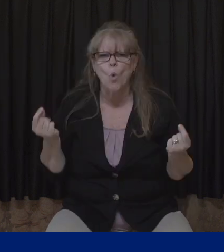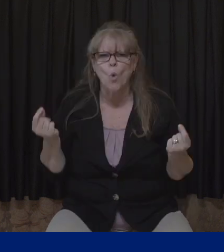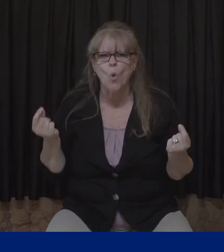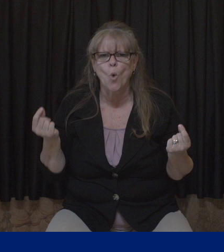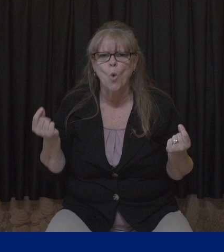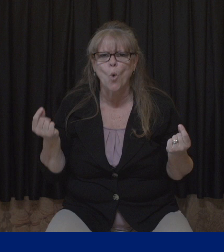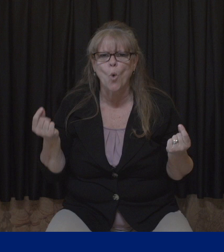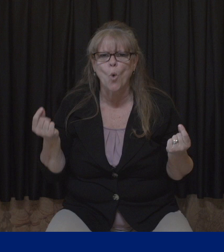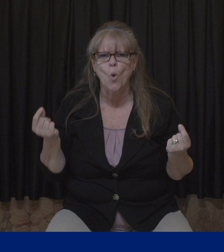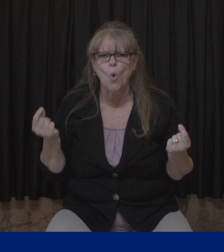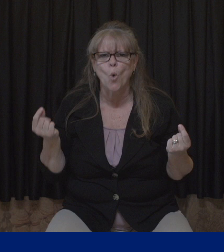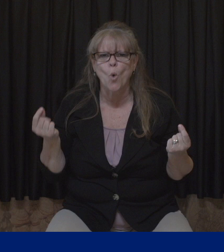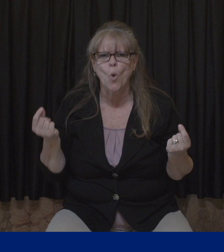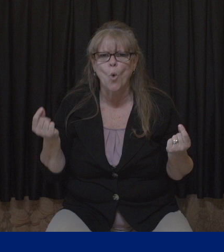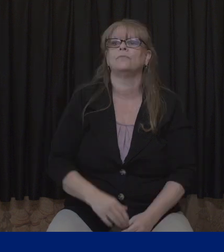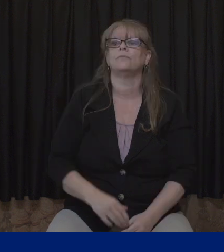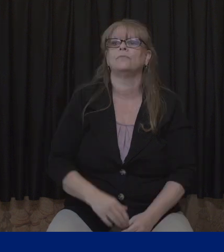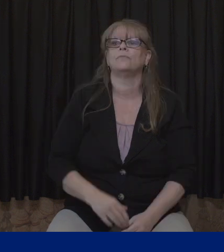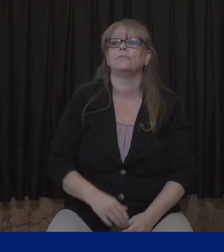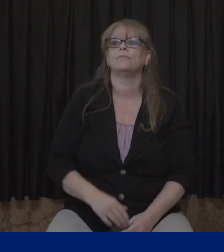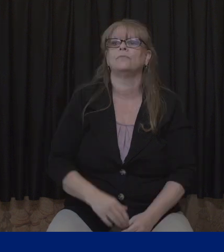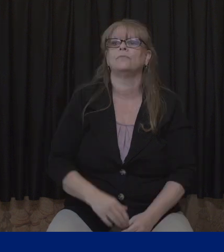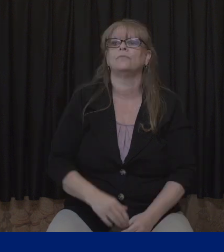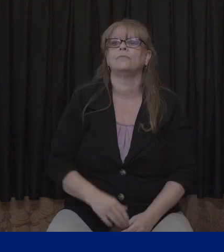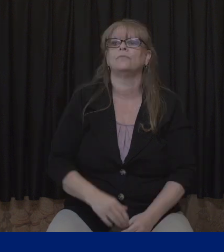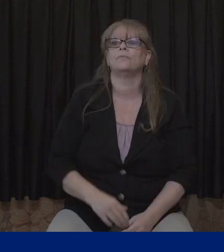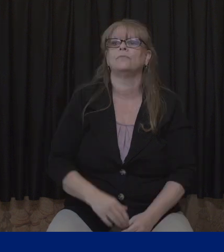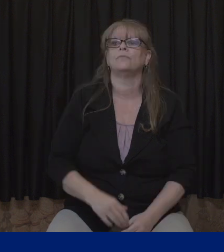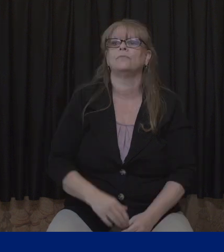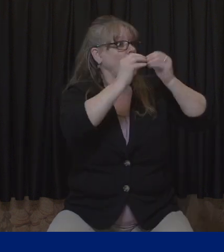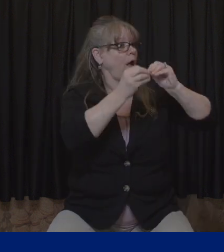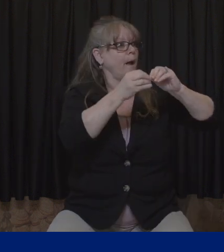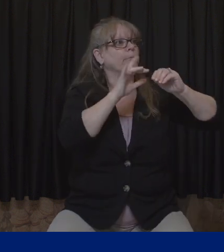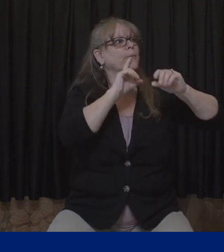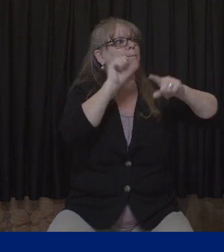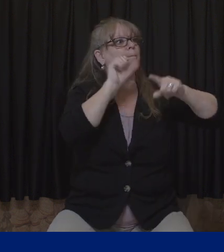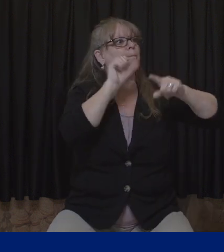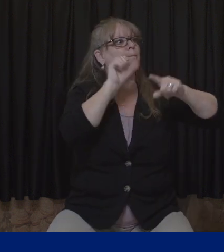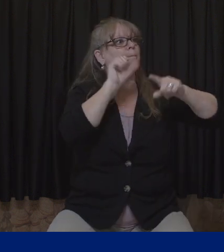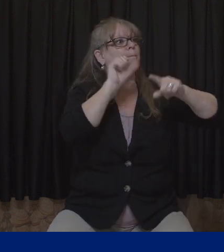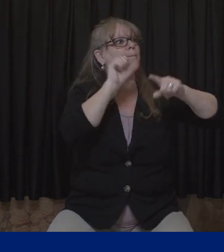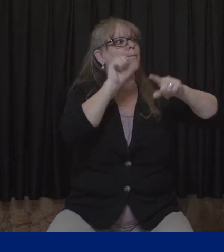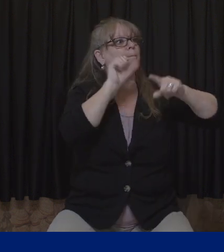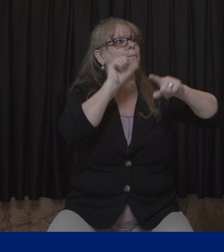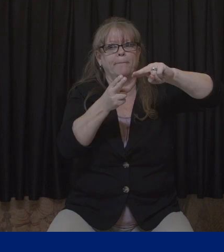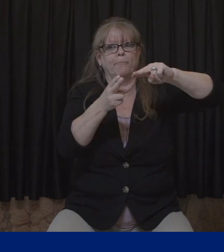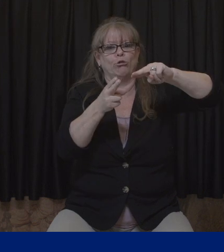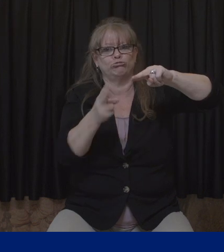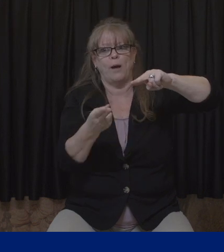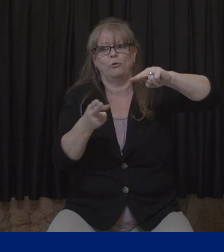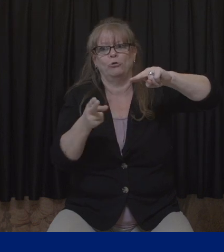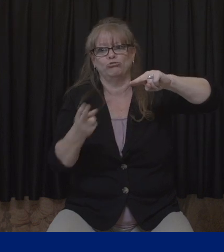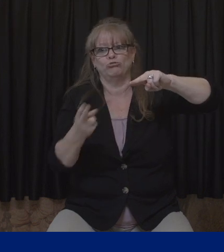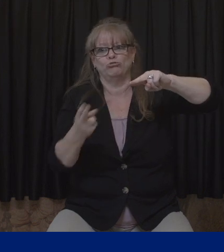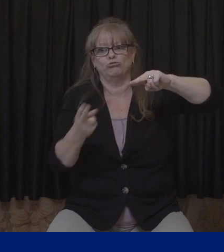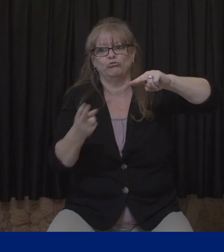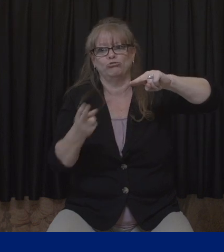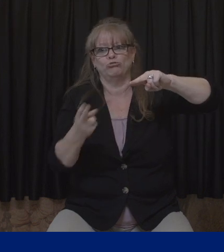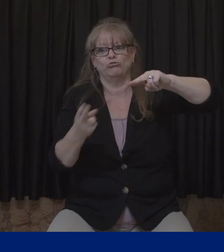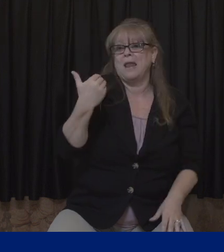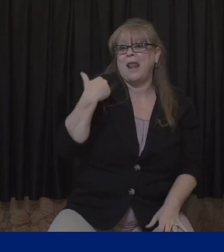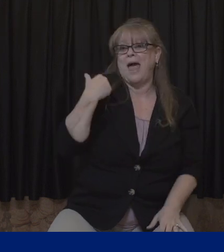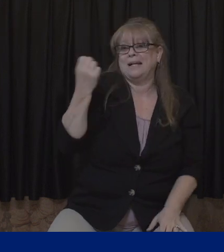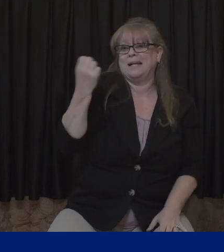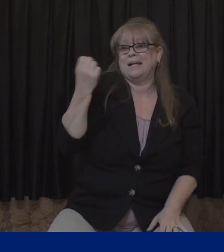fewer hospitalizations now than we did a week ago, than we did 2 weeks ago. In fact, the rate Saturday was 0.3%. So given that